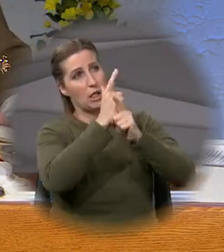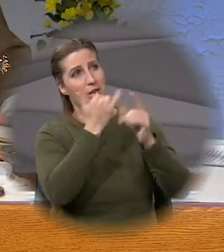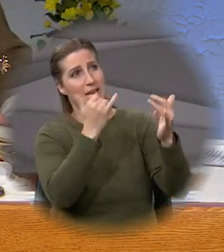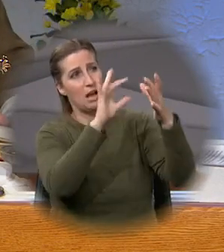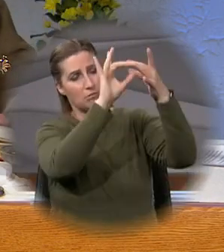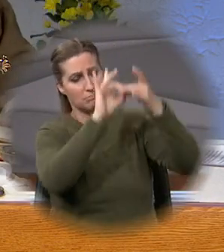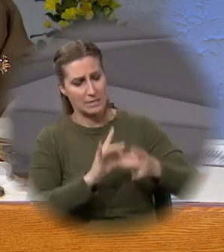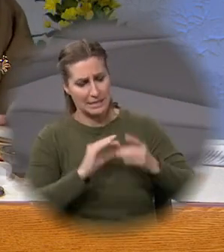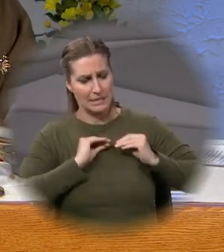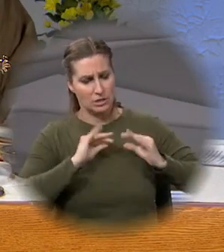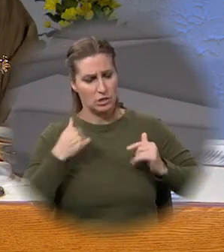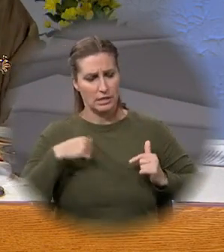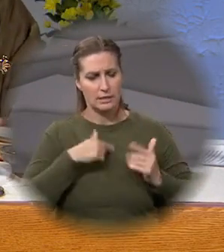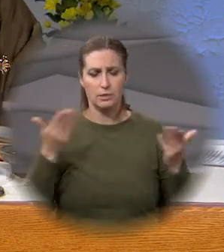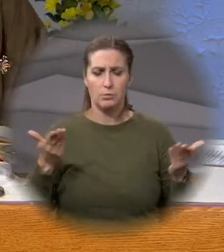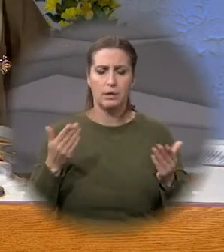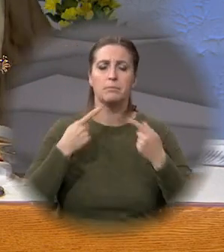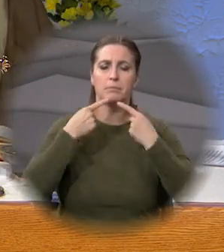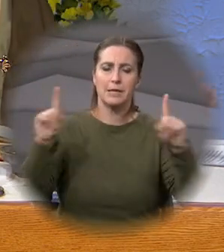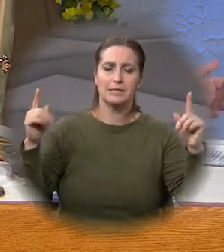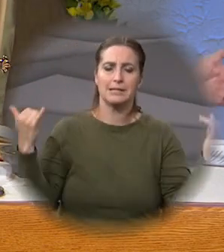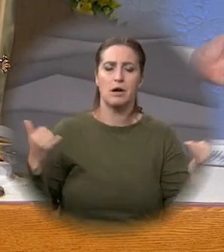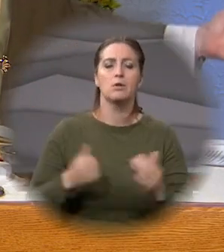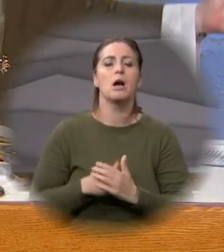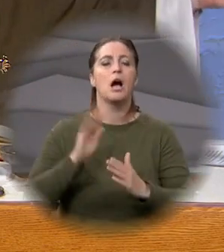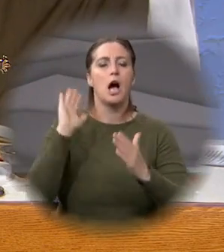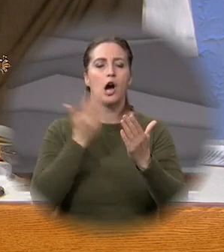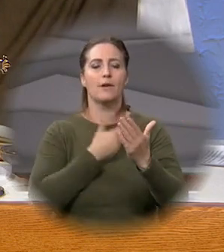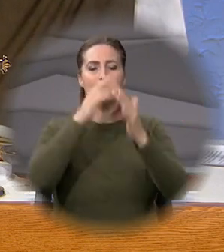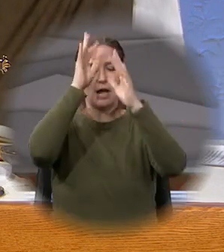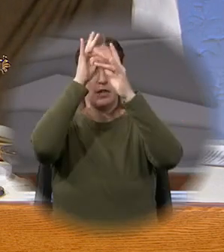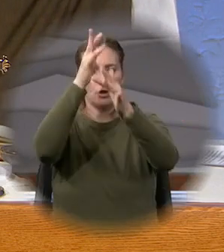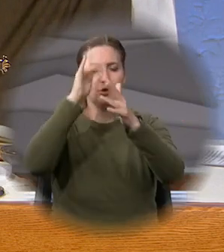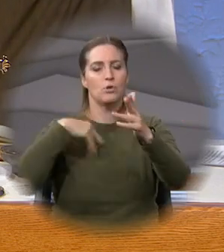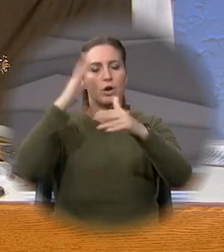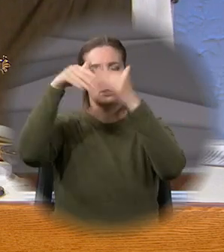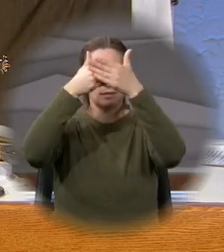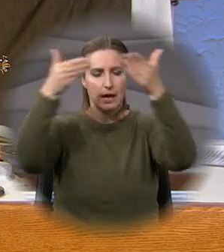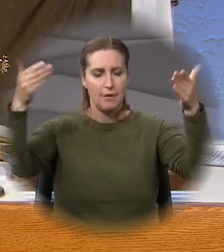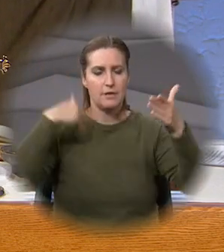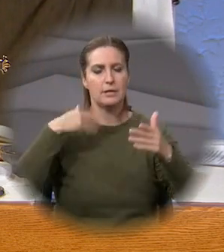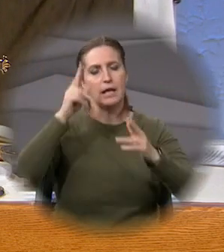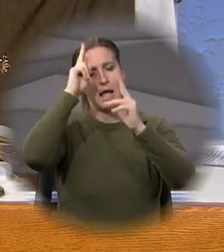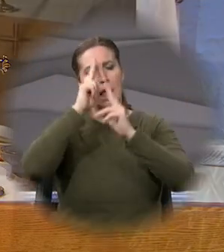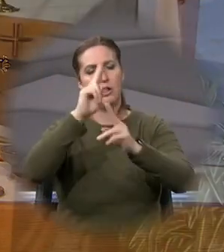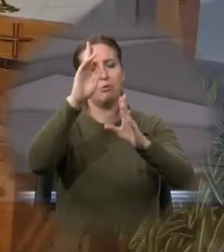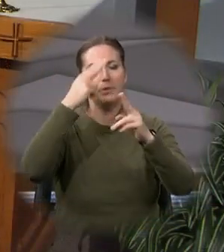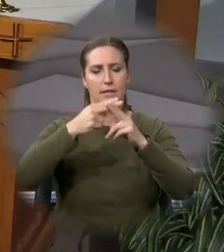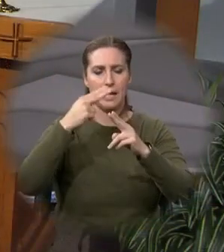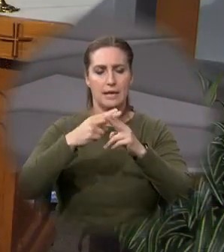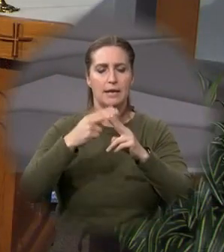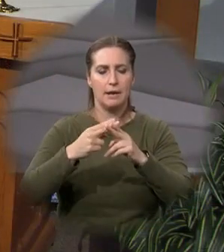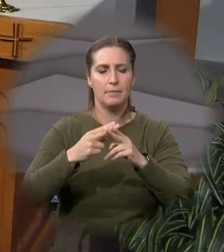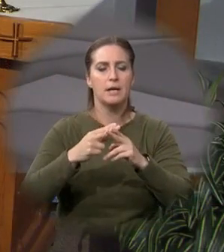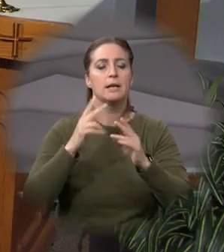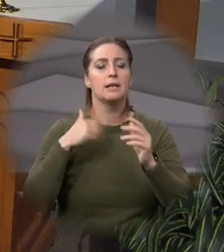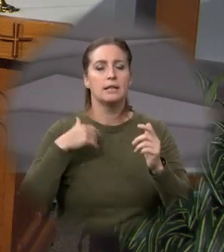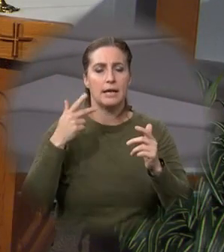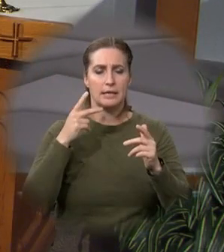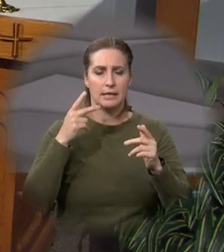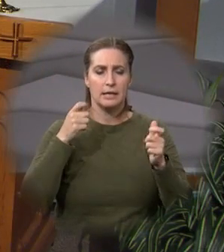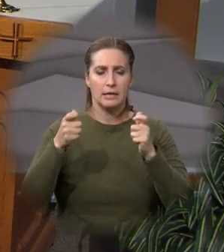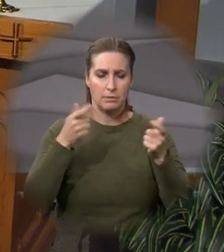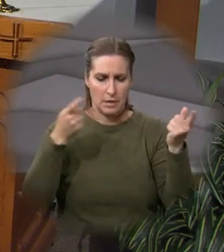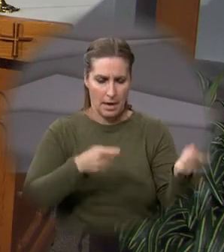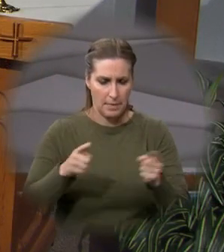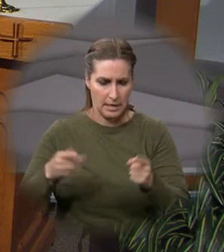alive in our hearts, he teaches us to pray, and so we pray. Our Father, who art in heaven, hallowed be thy name.